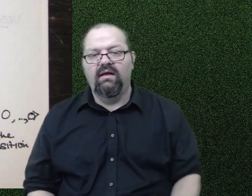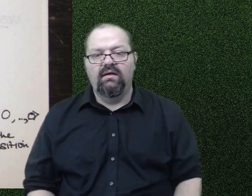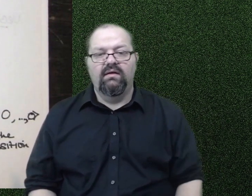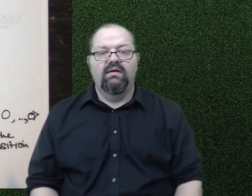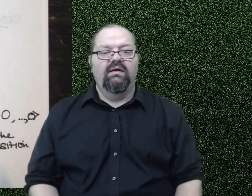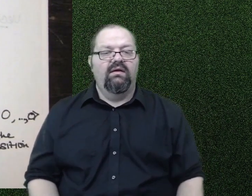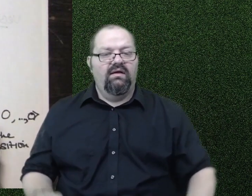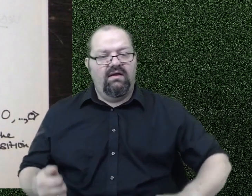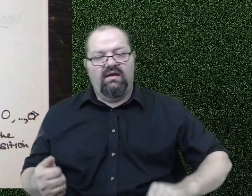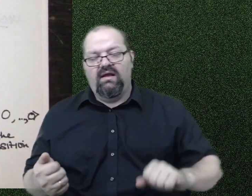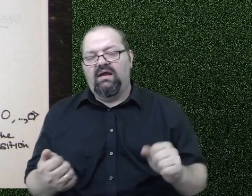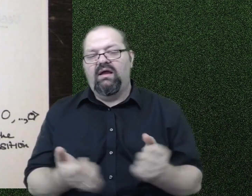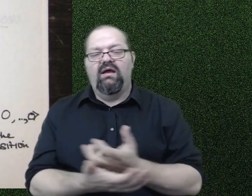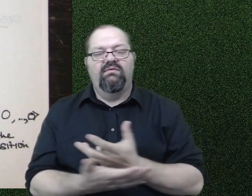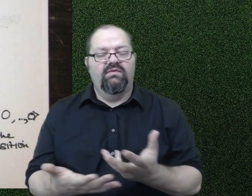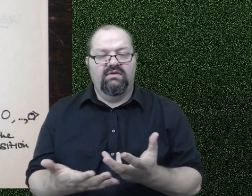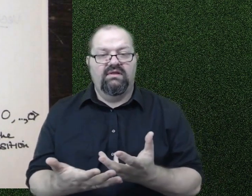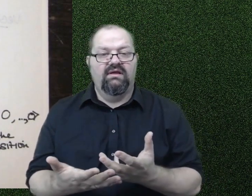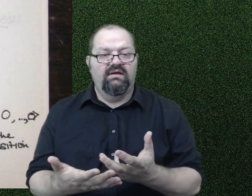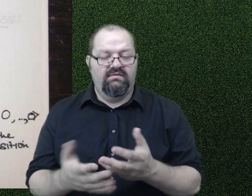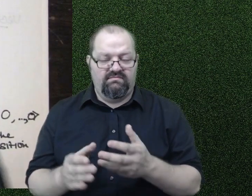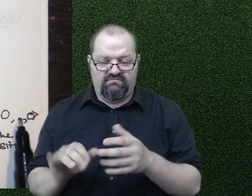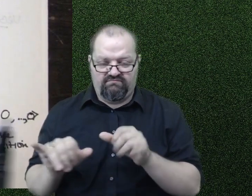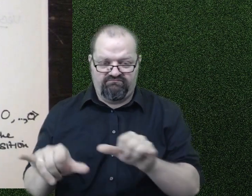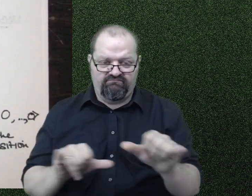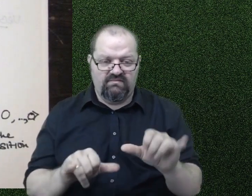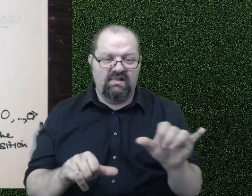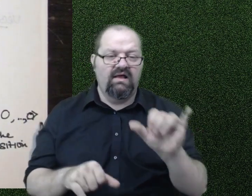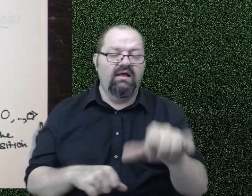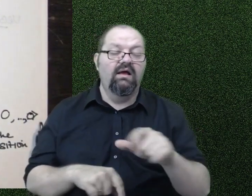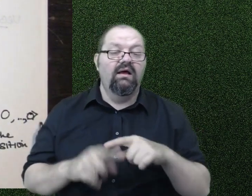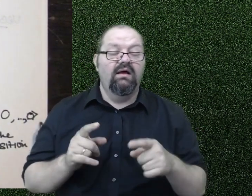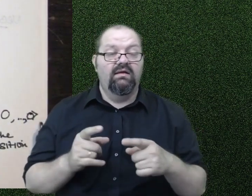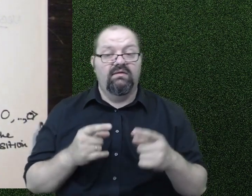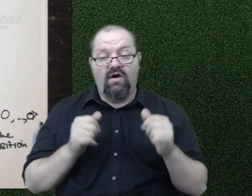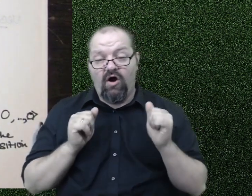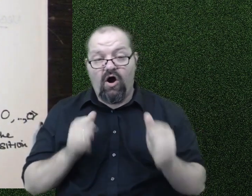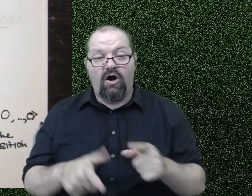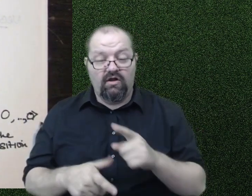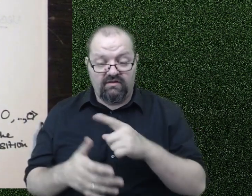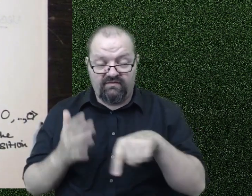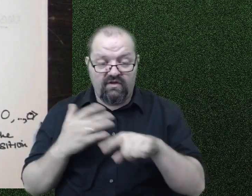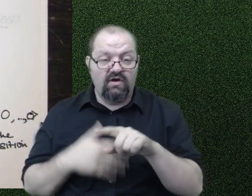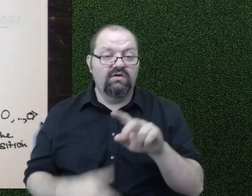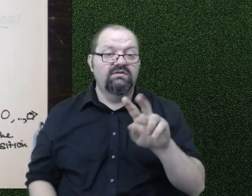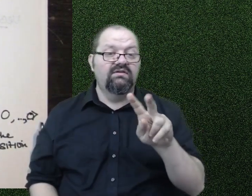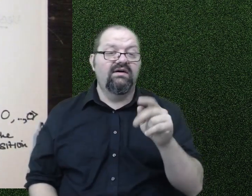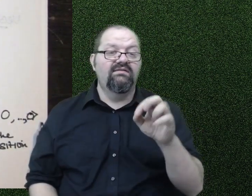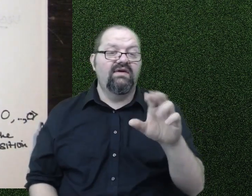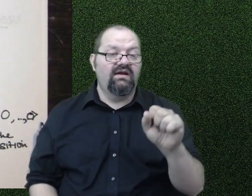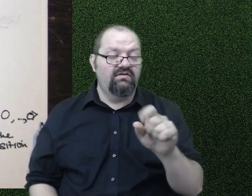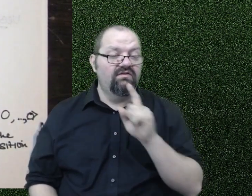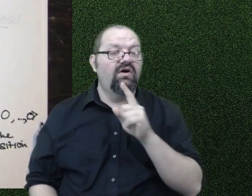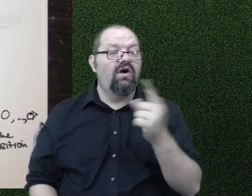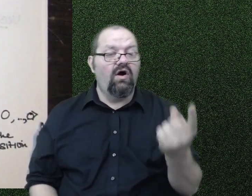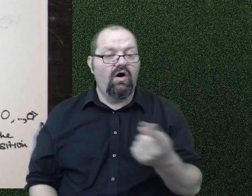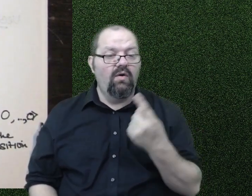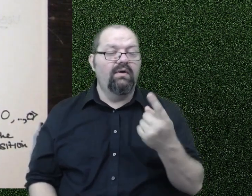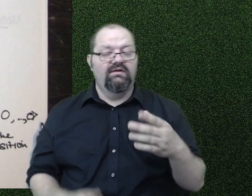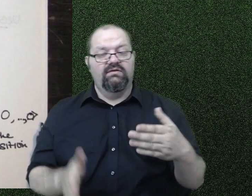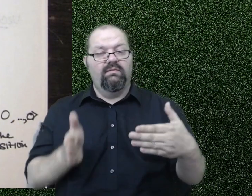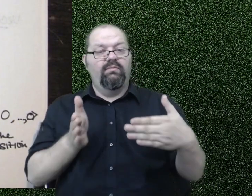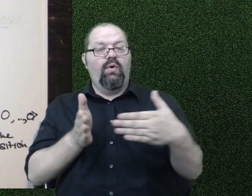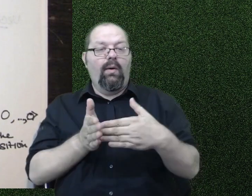Everything holds. And it turns out all of these vectors in n-dimensional space are also perpendicular to each other in